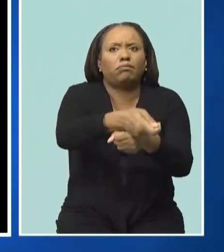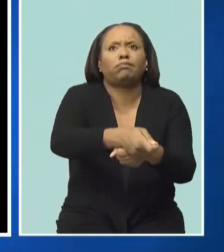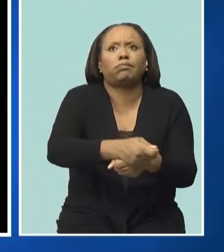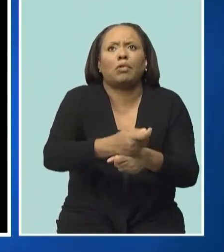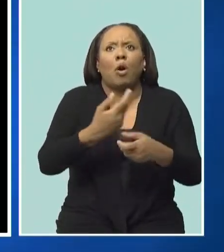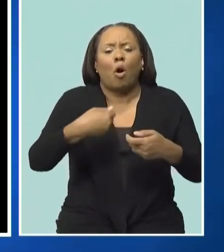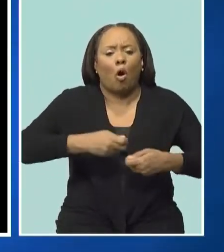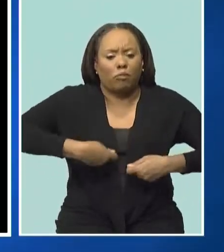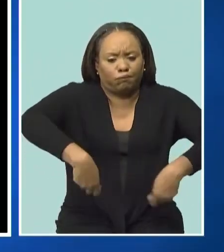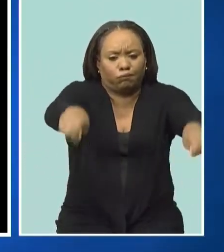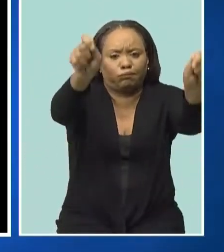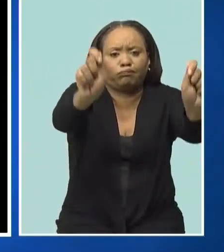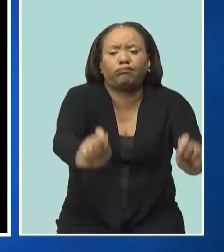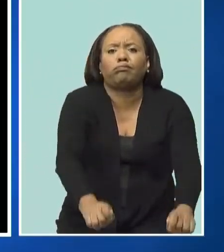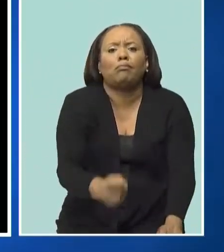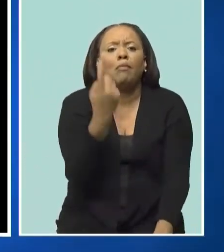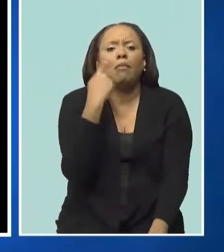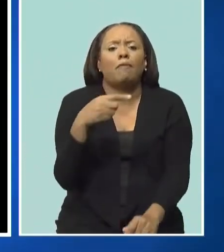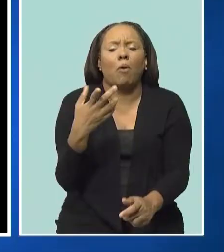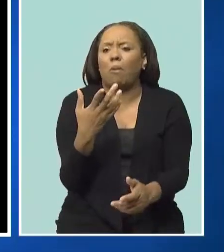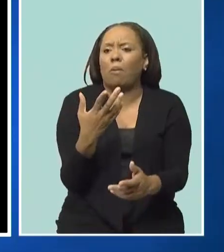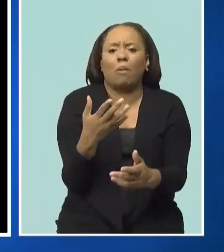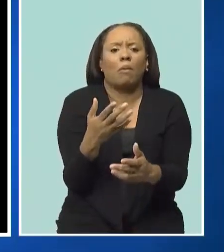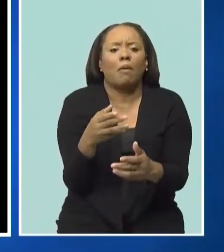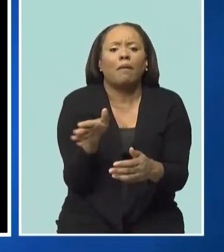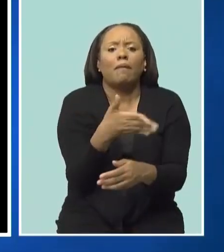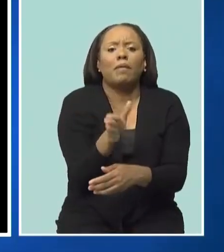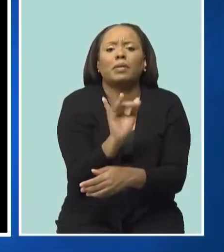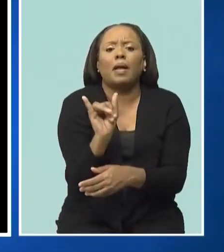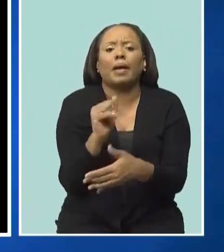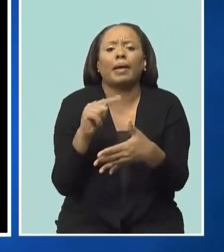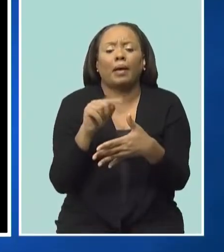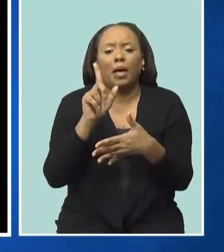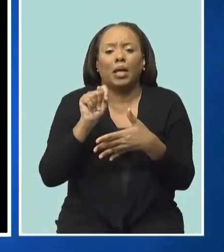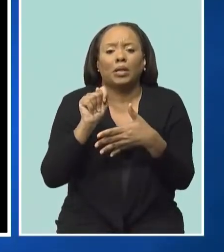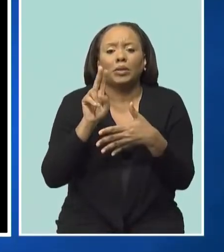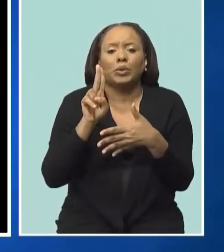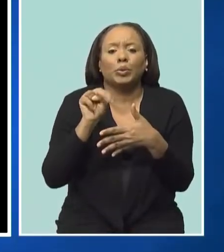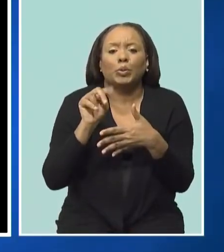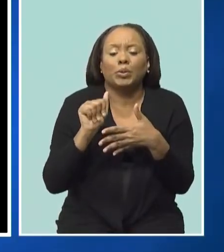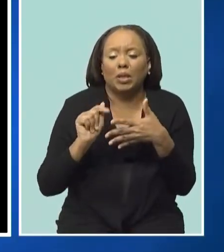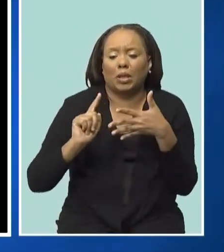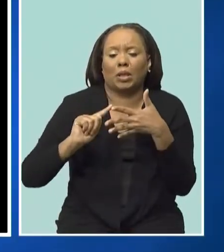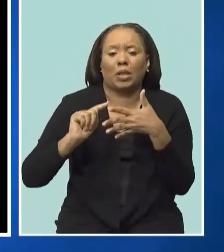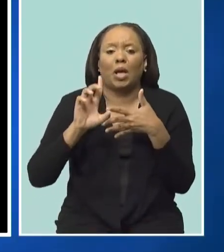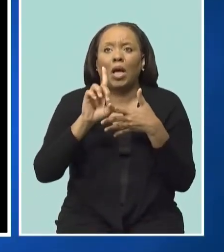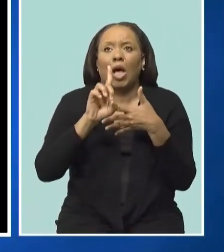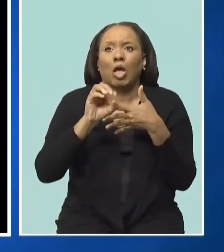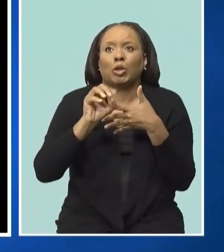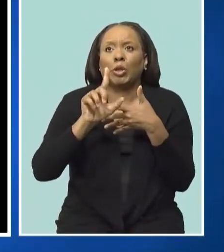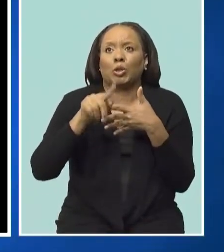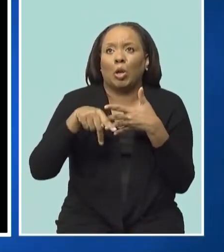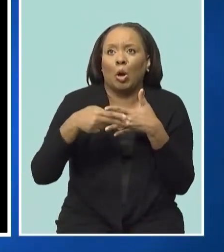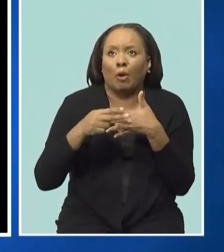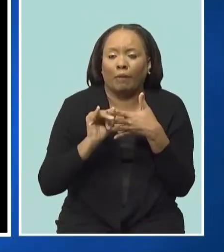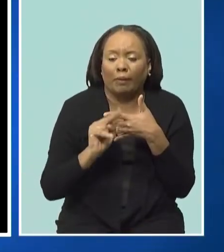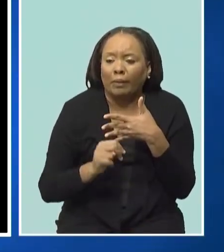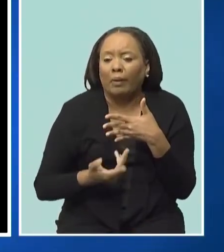of pain for Tobago, and the processors aren't making any money. Some of them is going to receivership, and we believe that there should